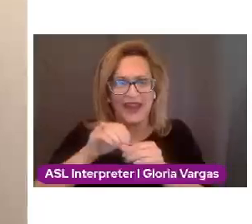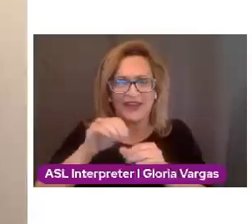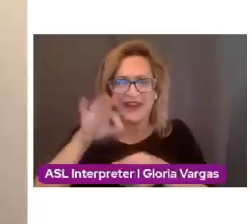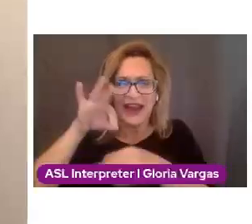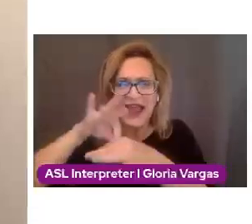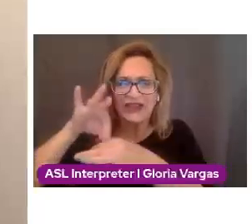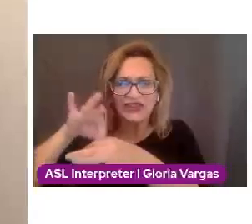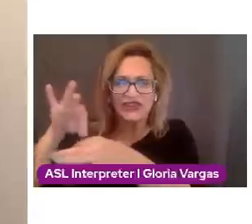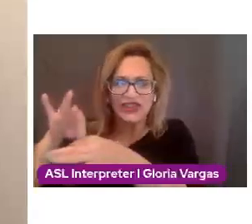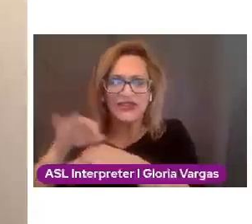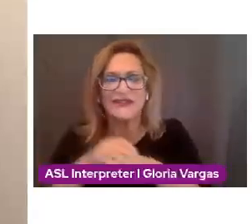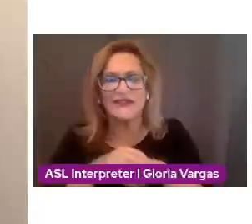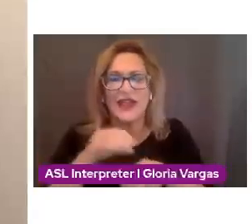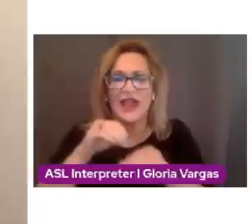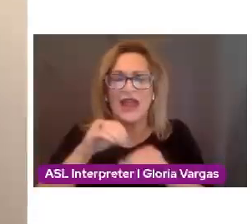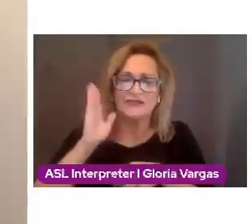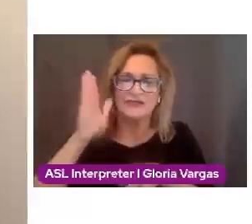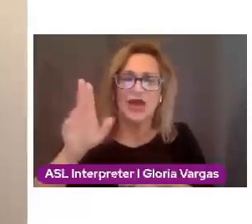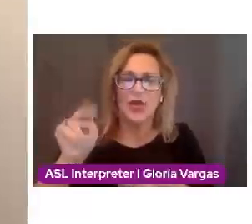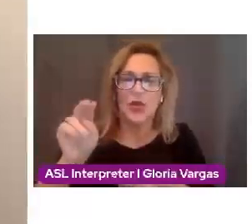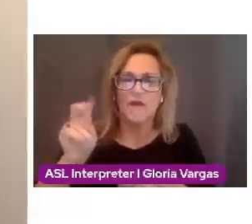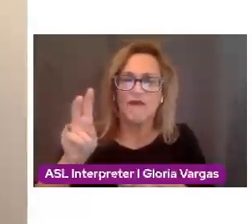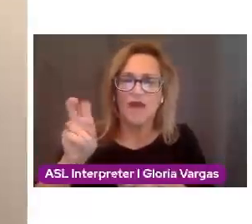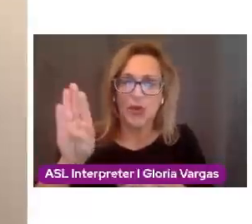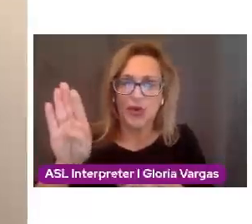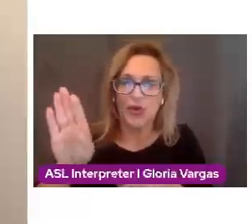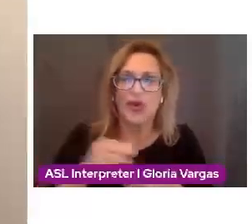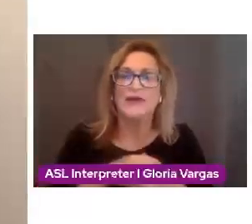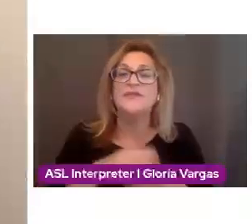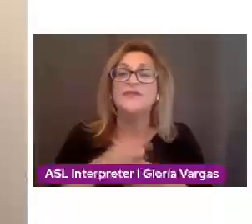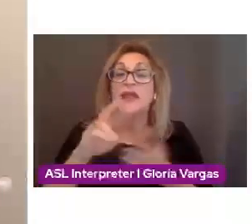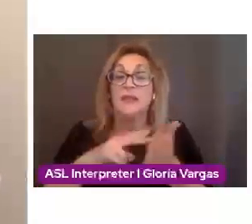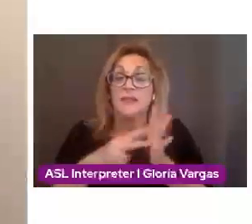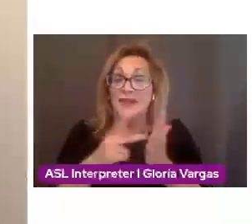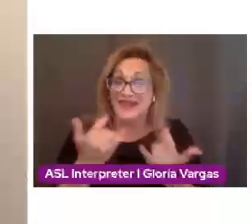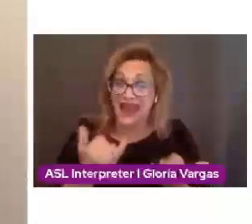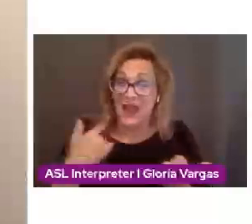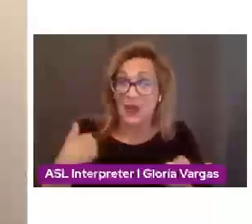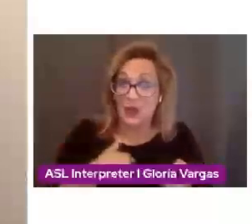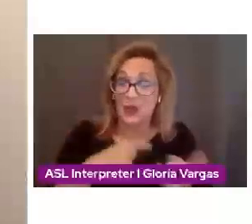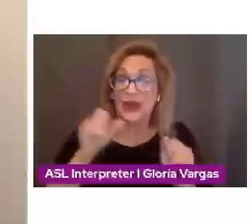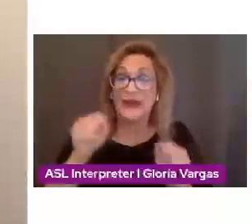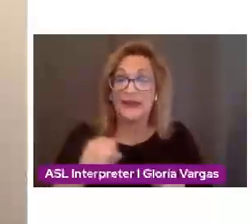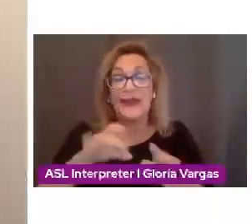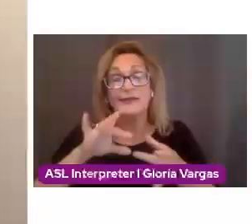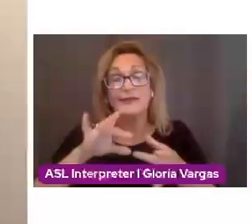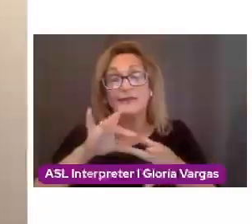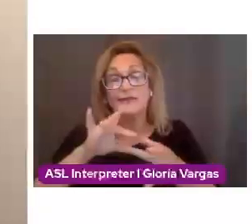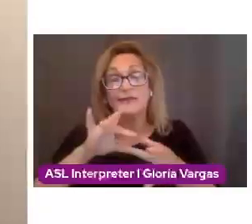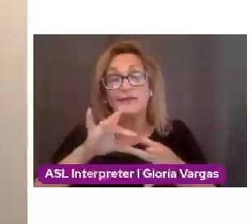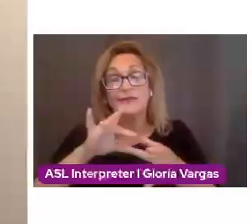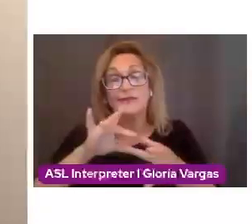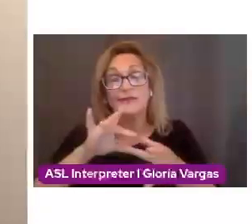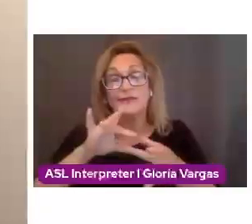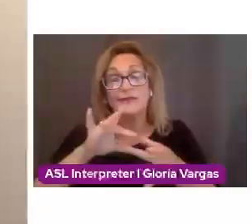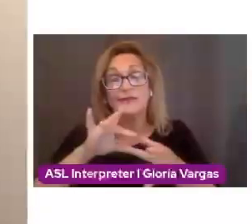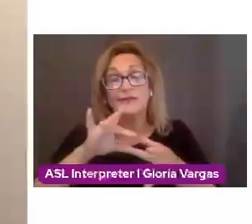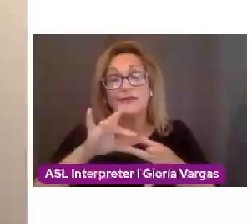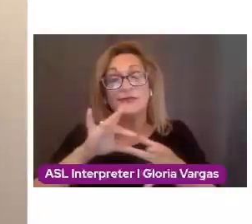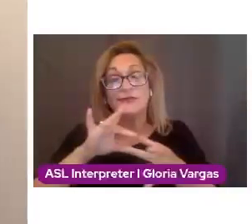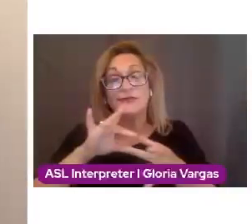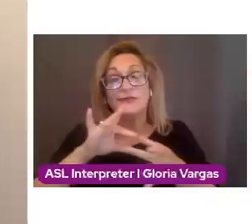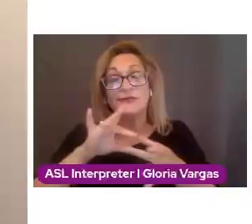now? Well, I think you all individually, we can talk about what we can do as a party and then what the power you all have